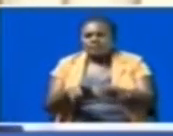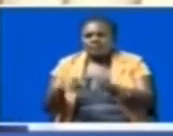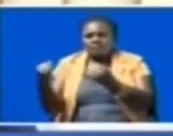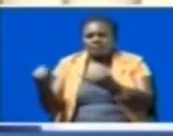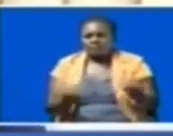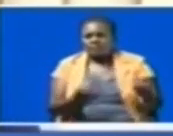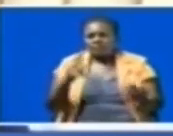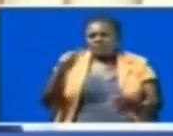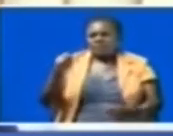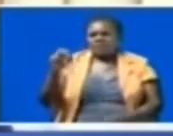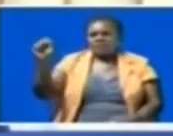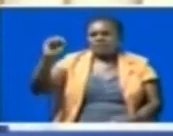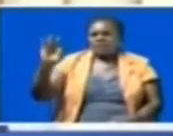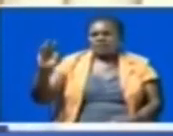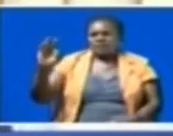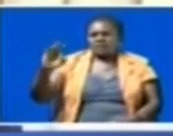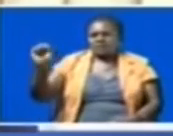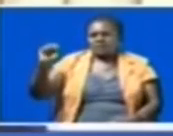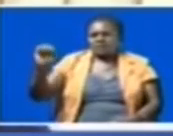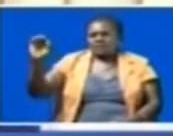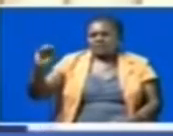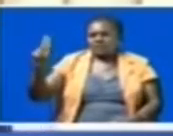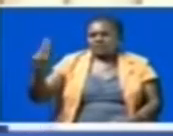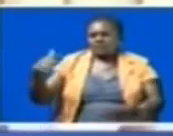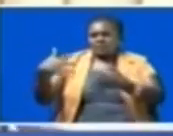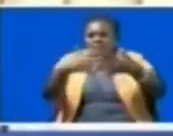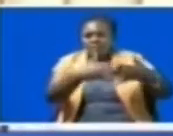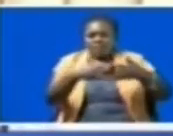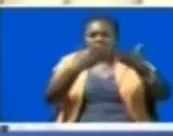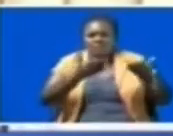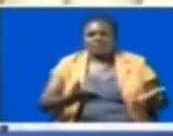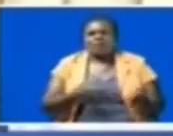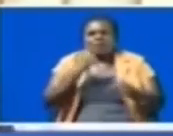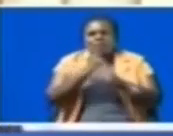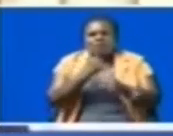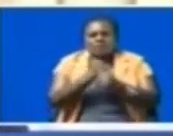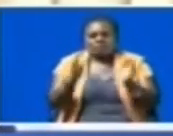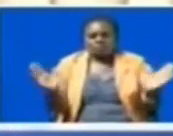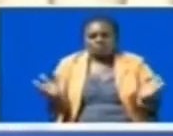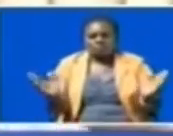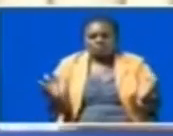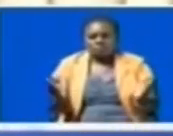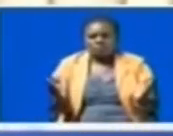National Association of Securities Professionals in the UK, in the US, that is working towards mobilizing